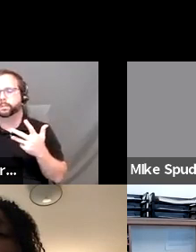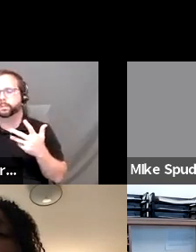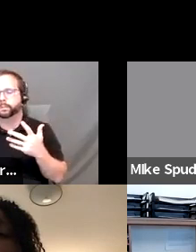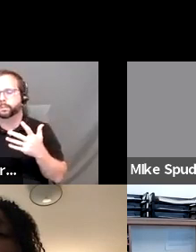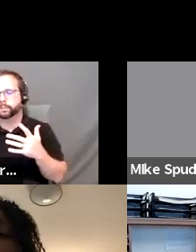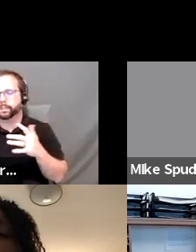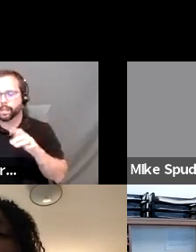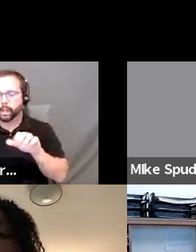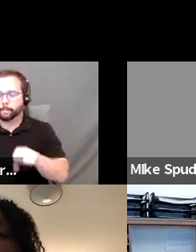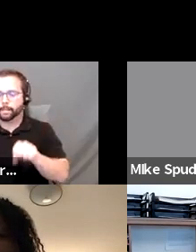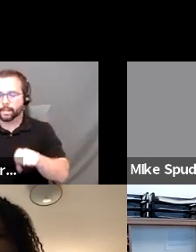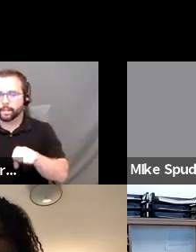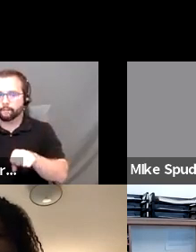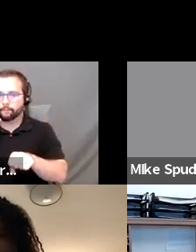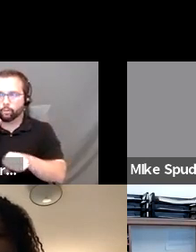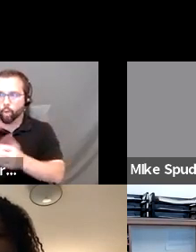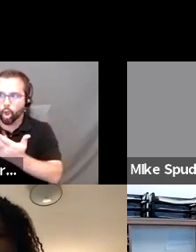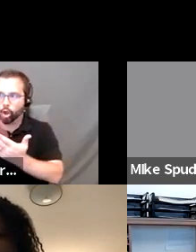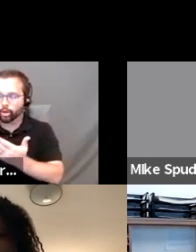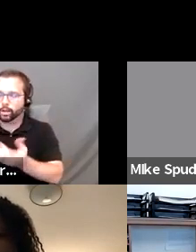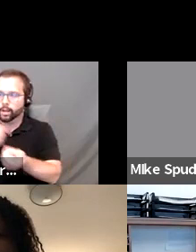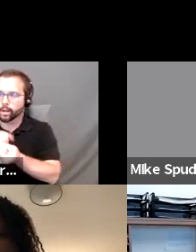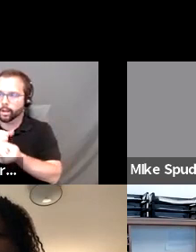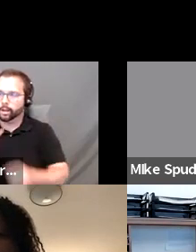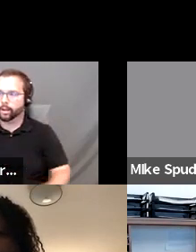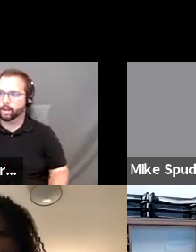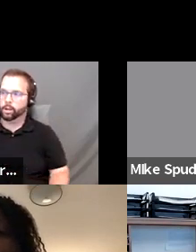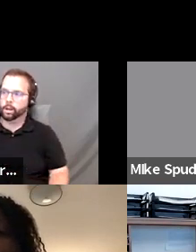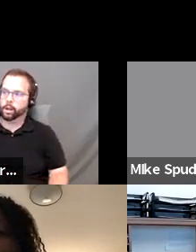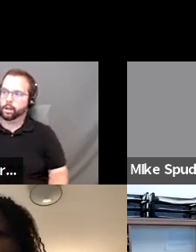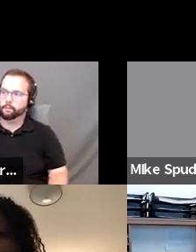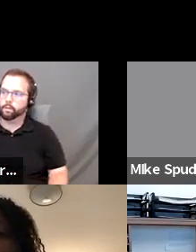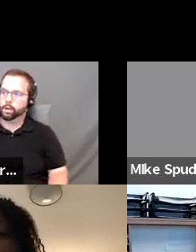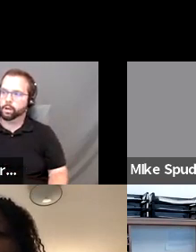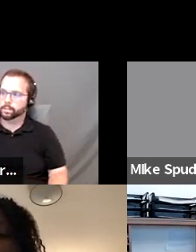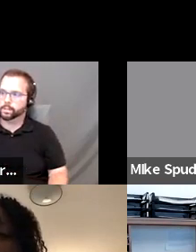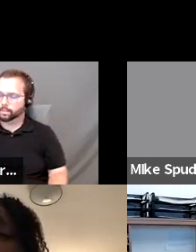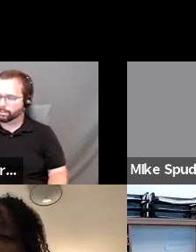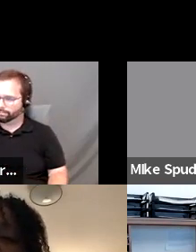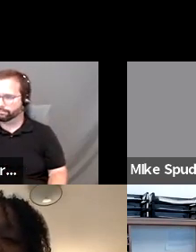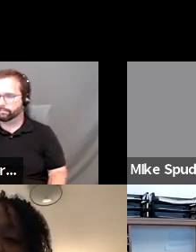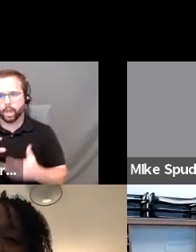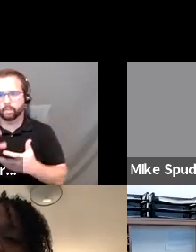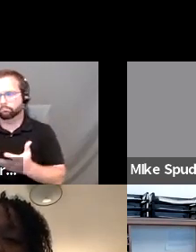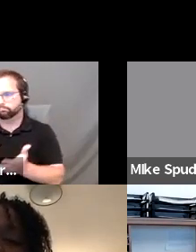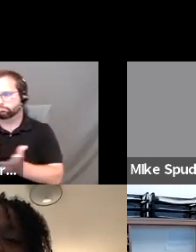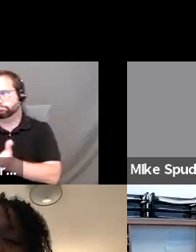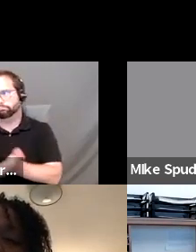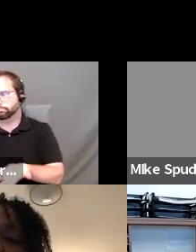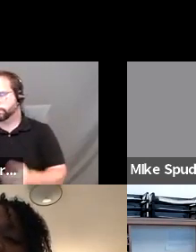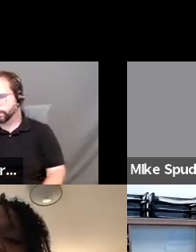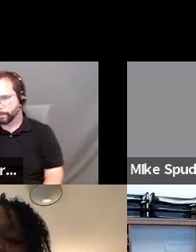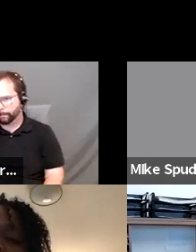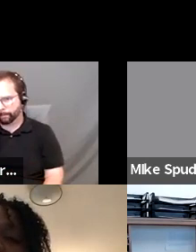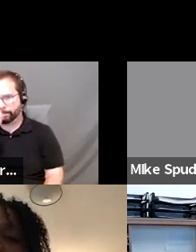ability to learn, efficacy, and just moving from there. And you have people who